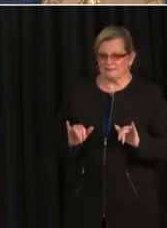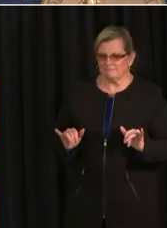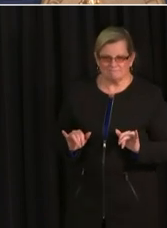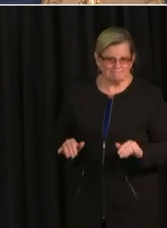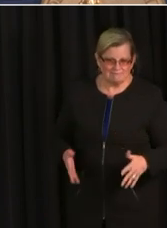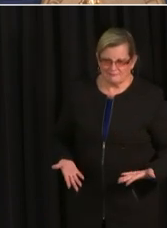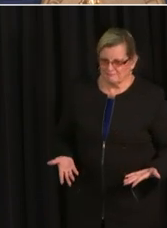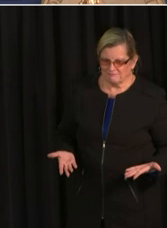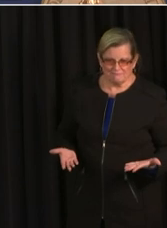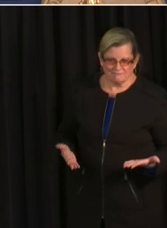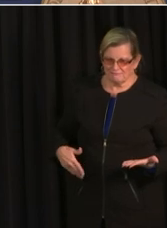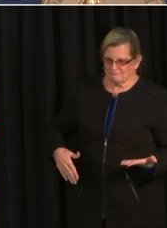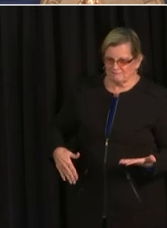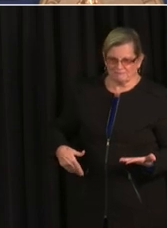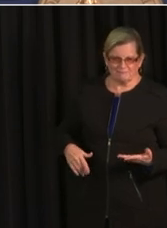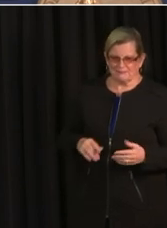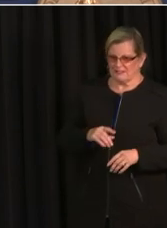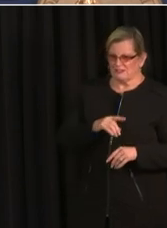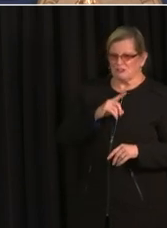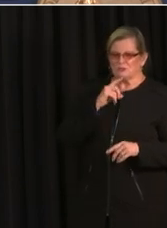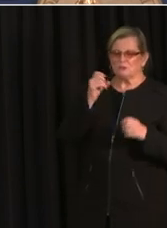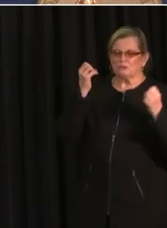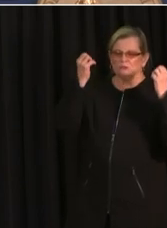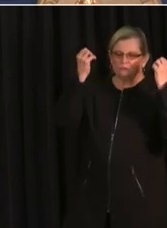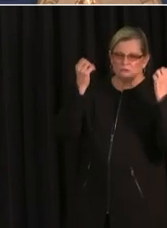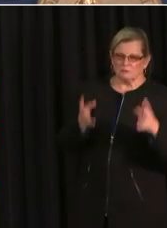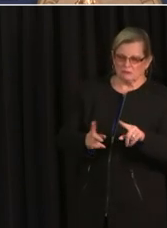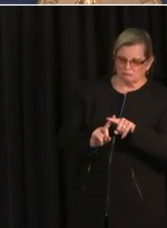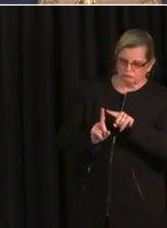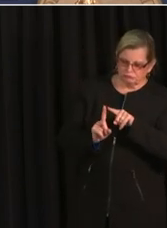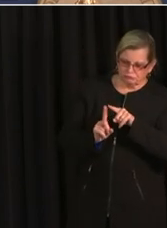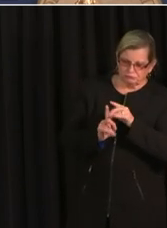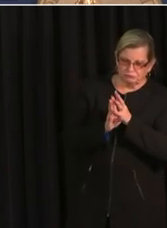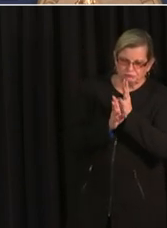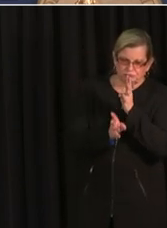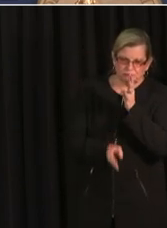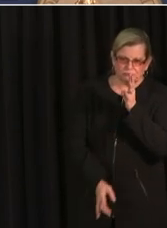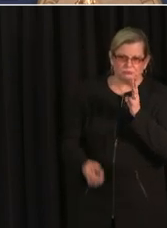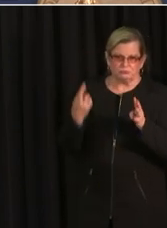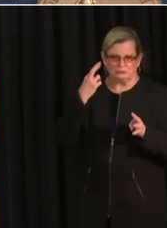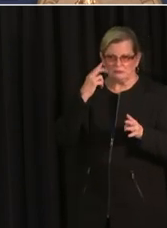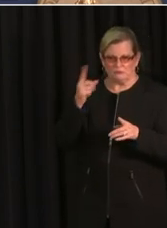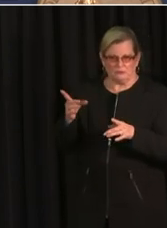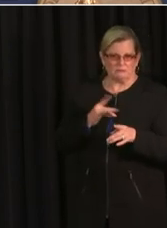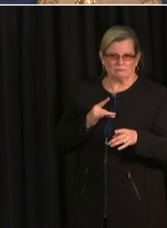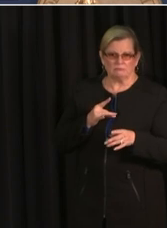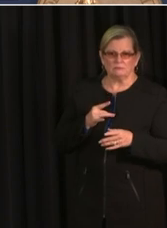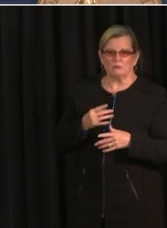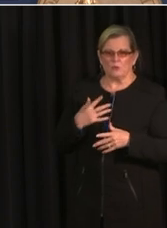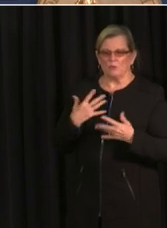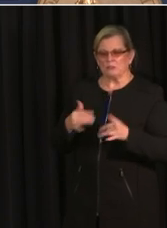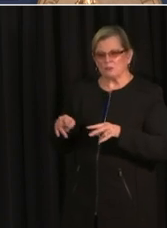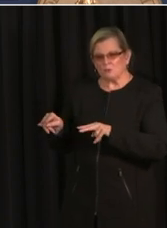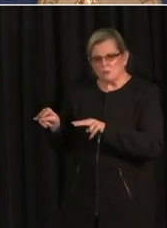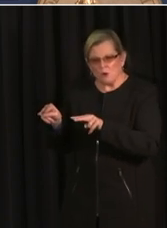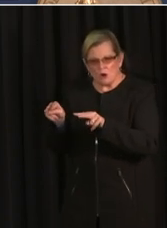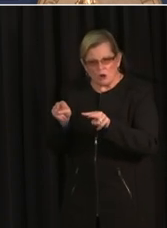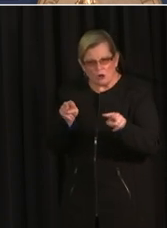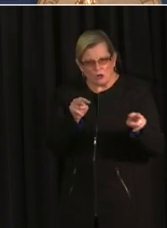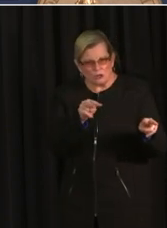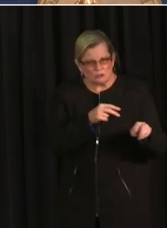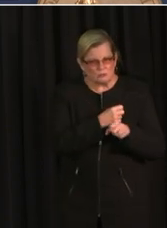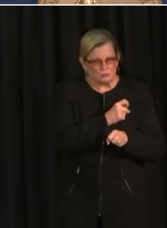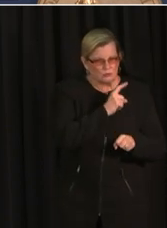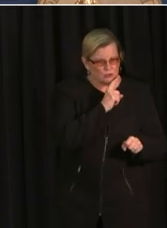with COVID. Rather, there are a number of activities that we will be watching to